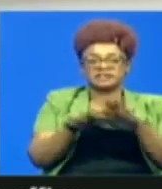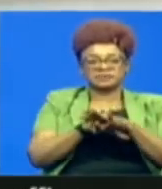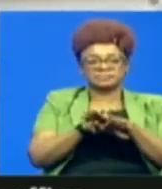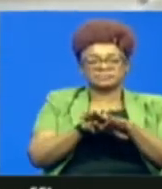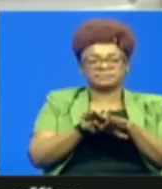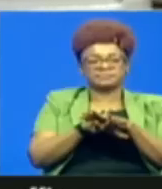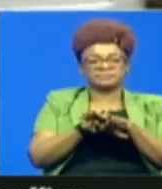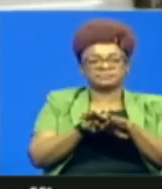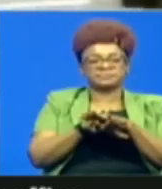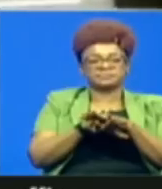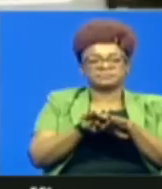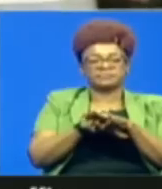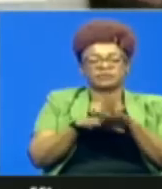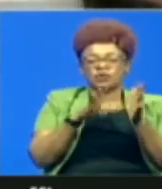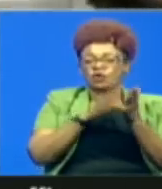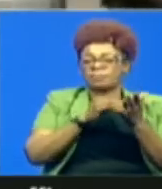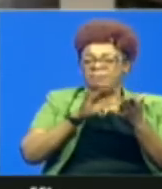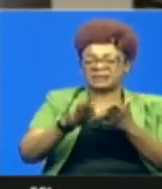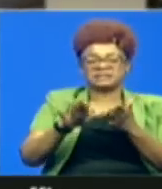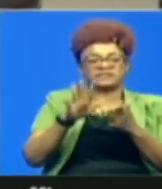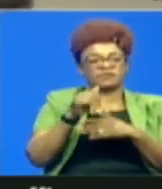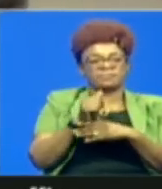just copy-paste from